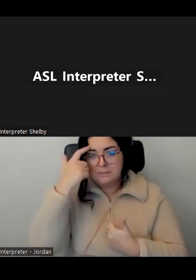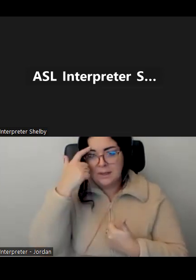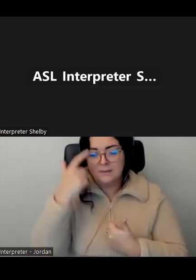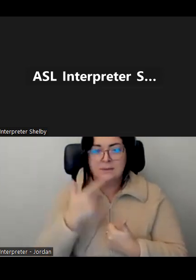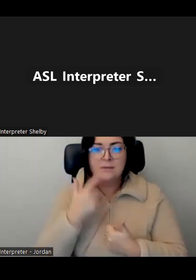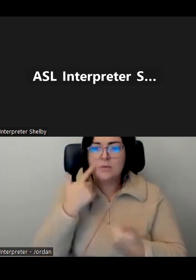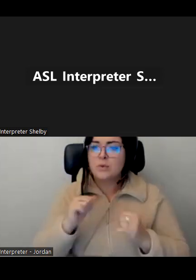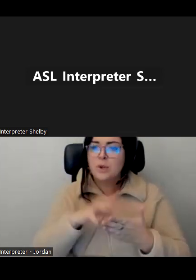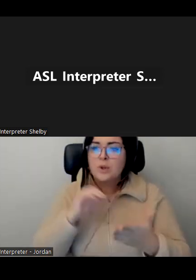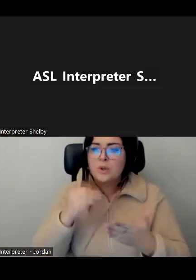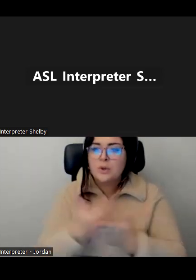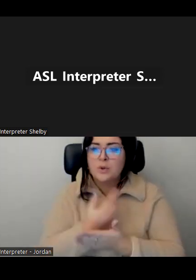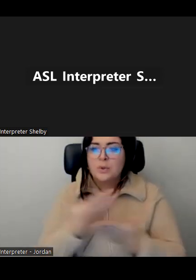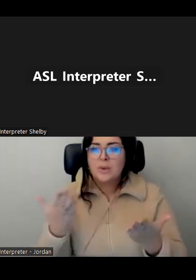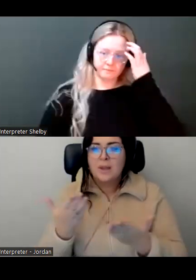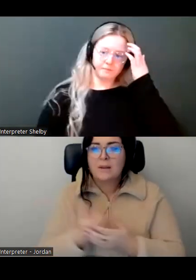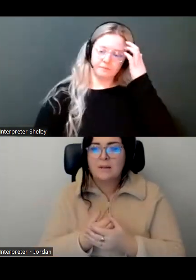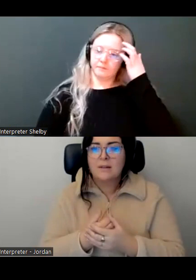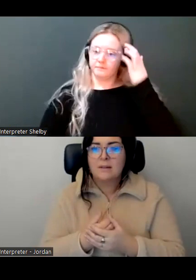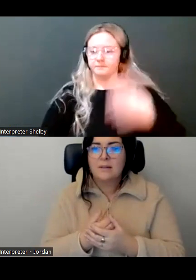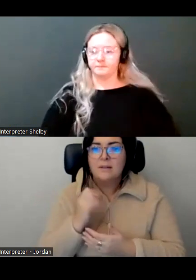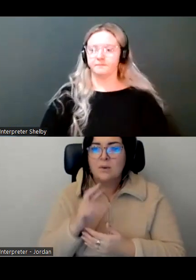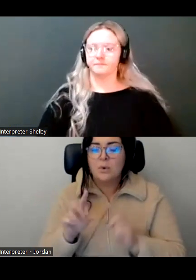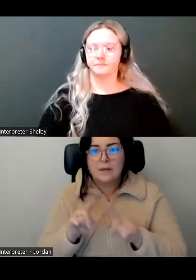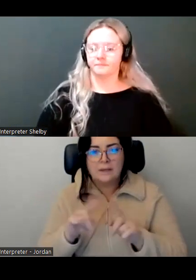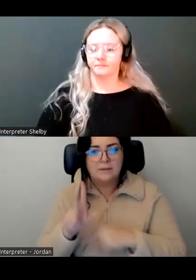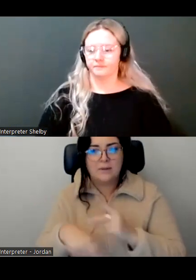learn something new. And some people do different brain exercises and,